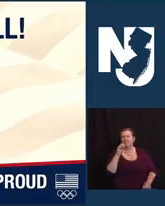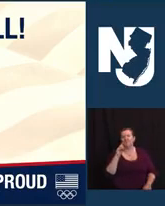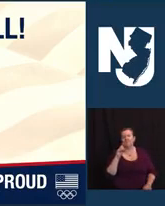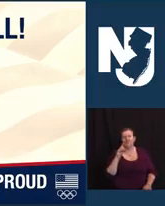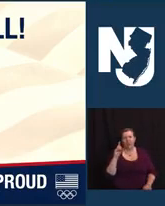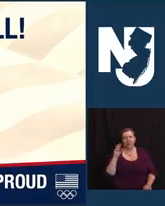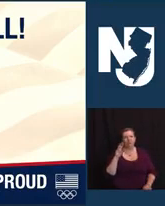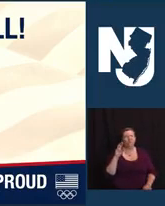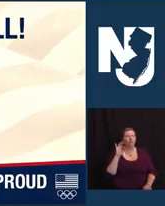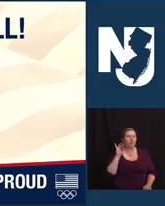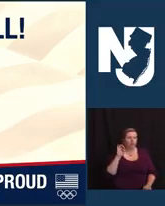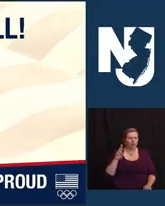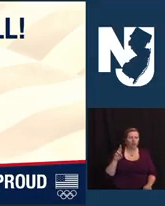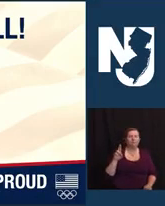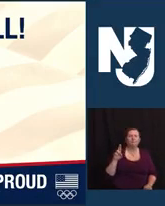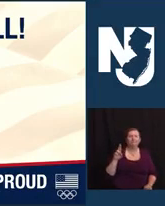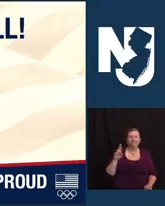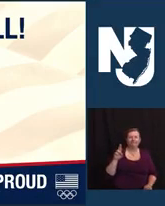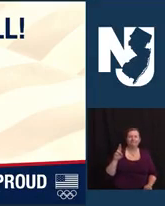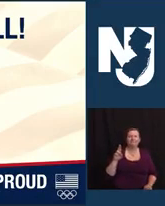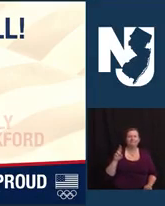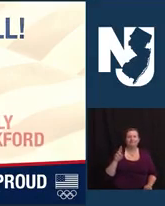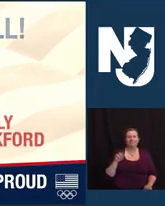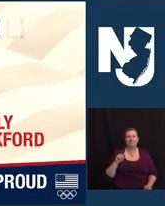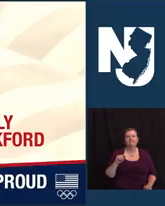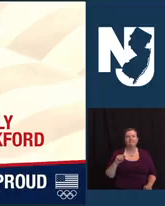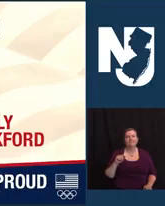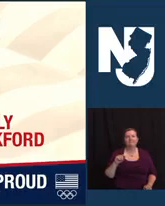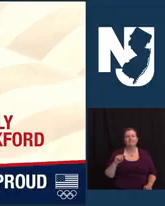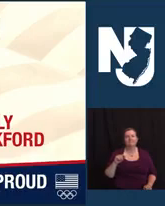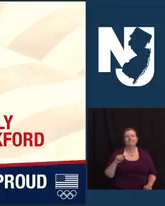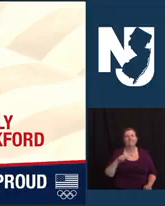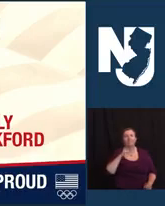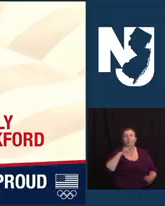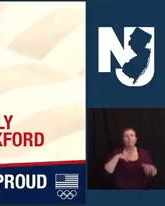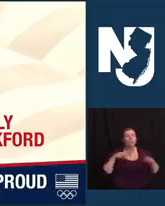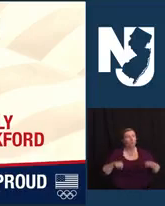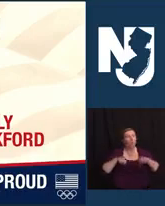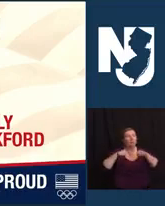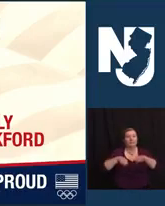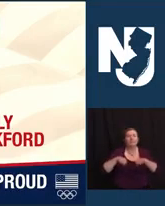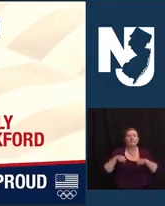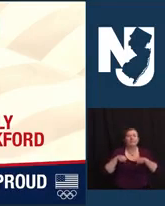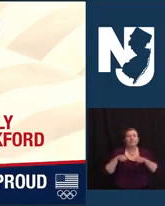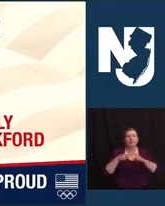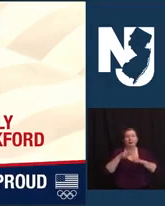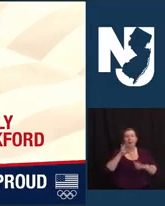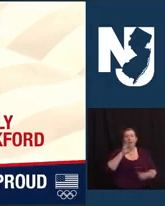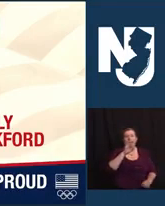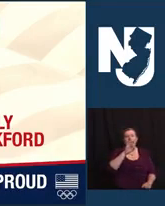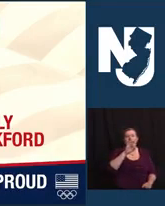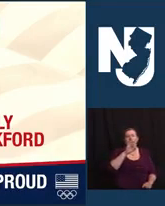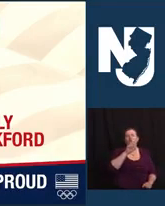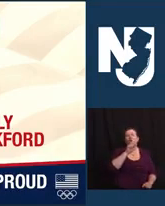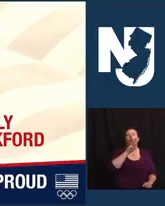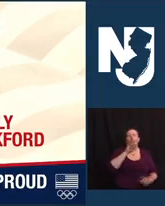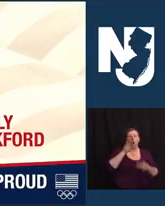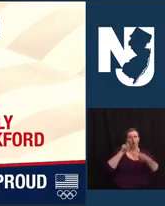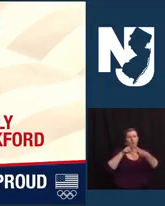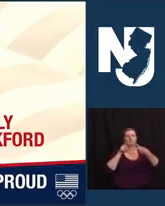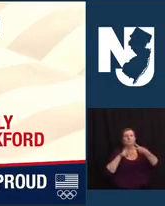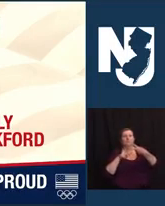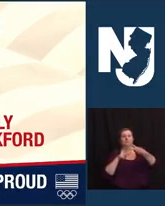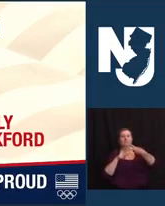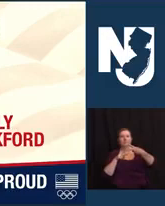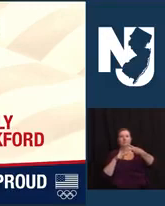own Todd Frazier. In women's rowing, Fairlawn's Tracy Iser and Molly Reckford of Short Hills. And